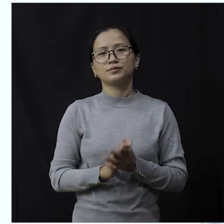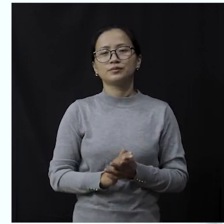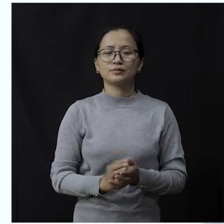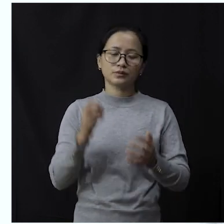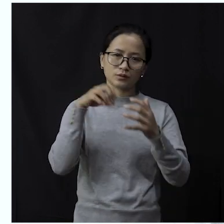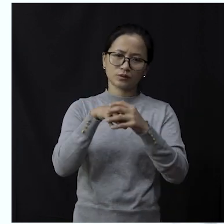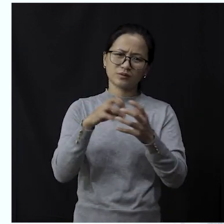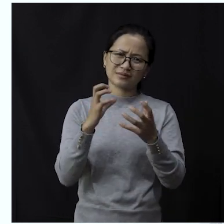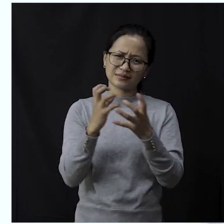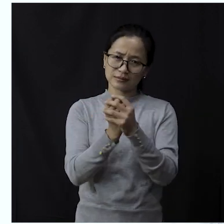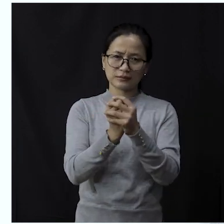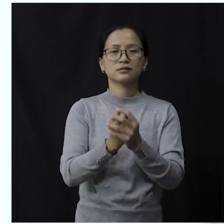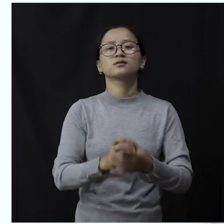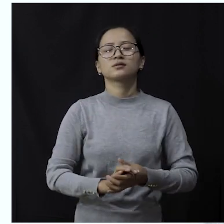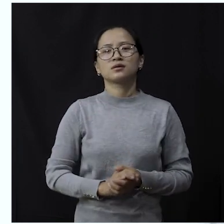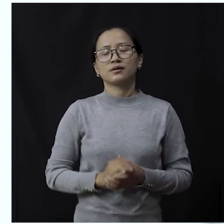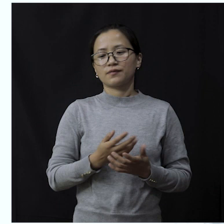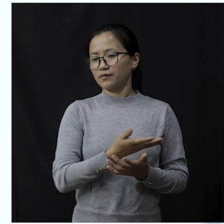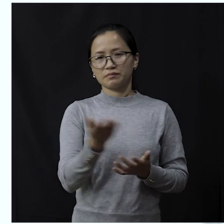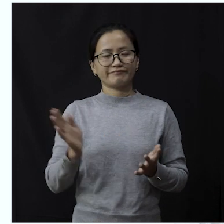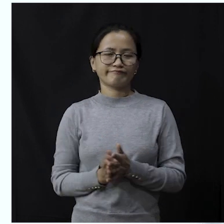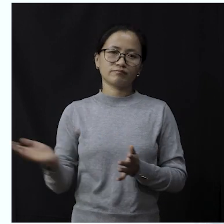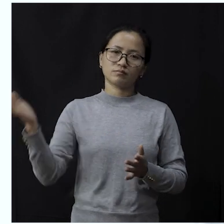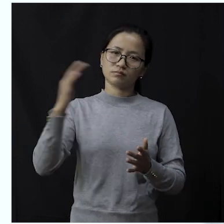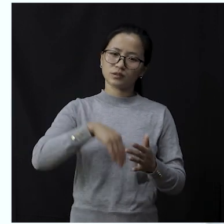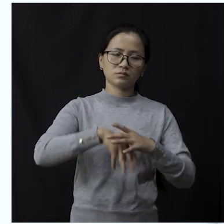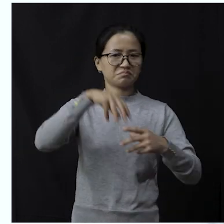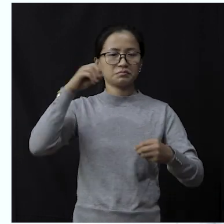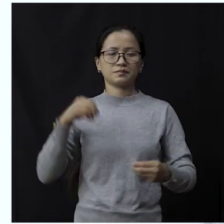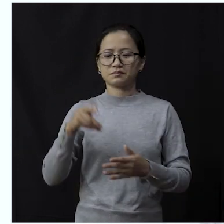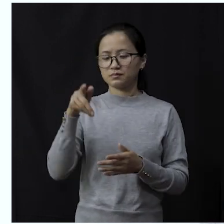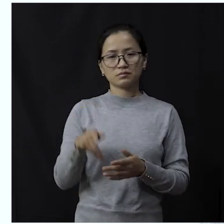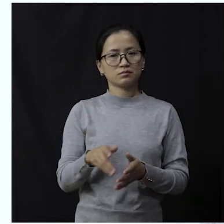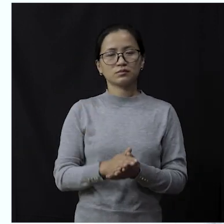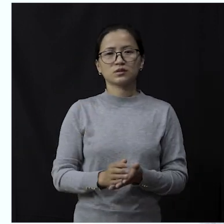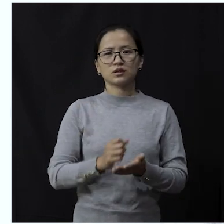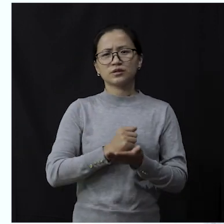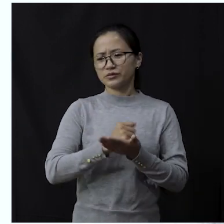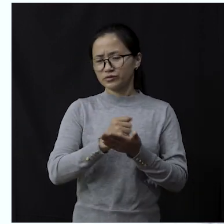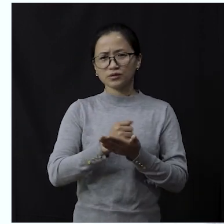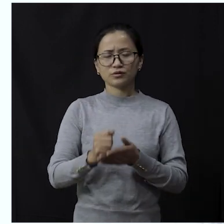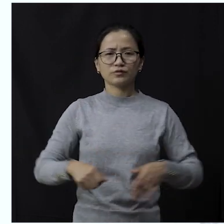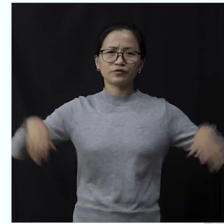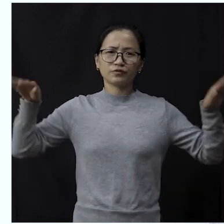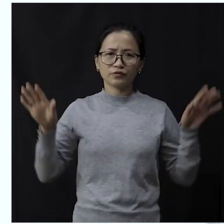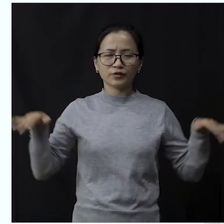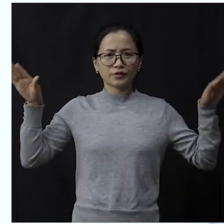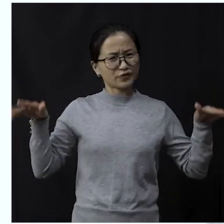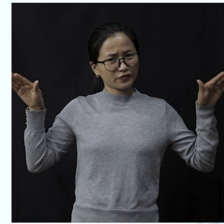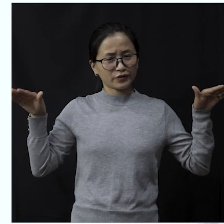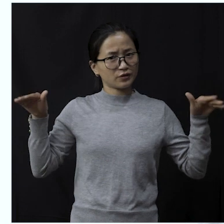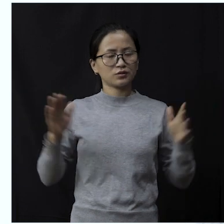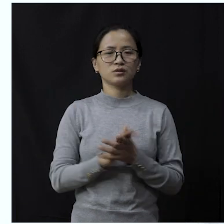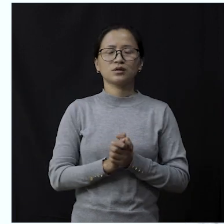just strapped so tightly that they cannot come out of it. They were just trying to flutter their wings because that way they will